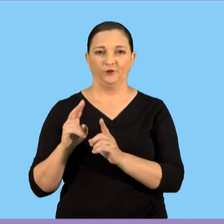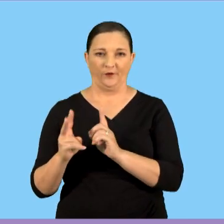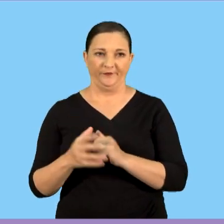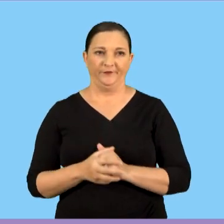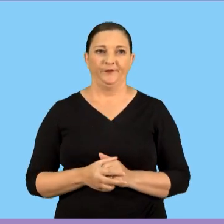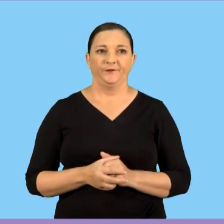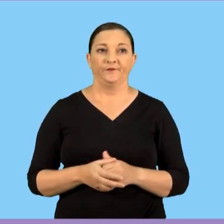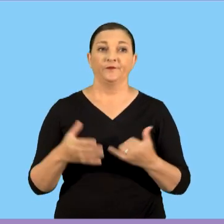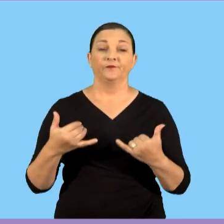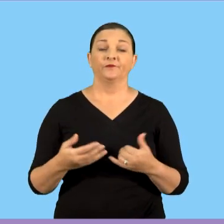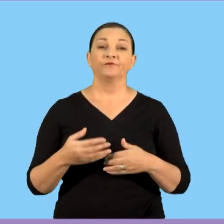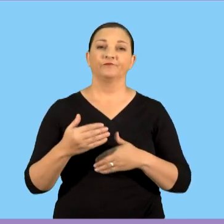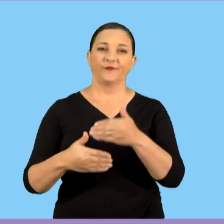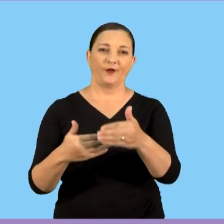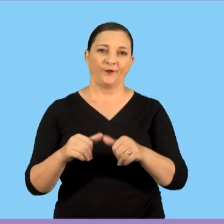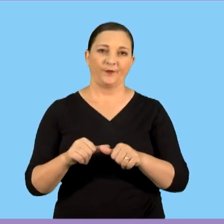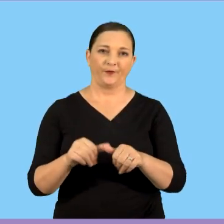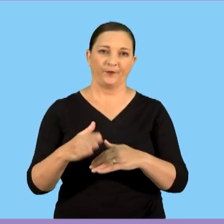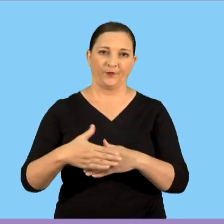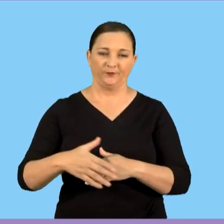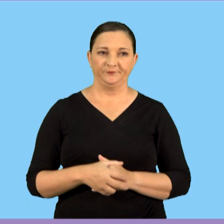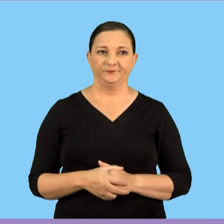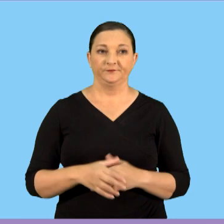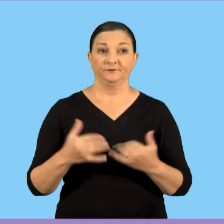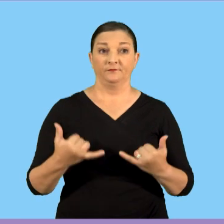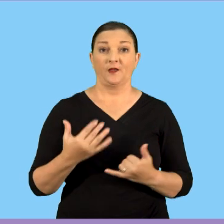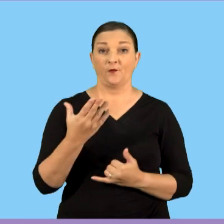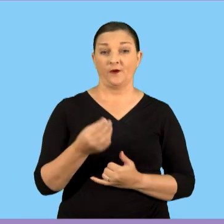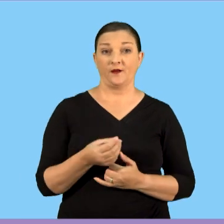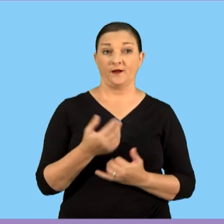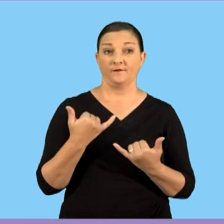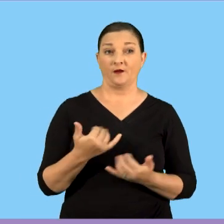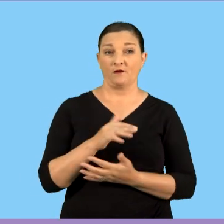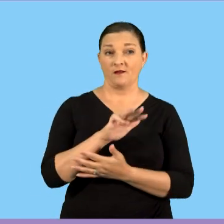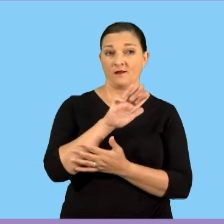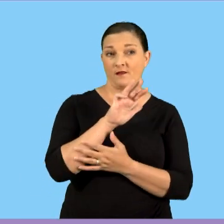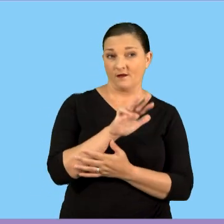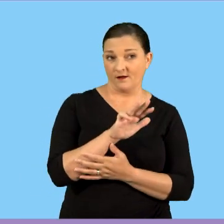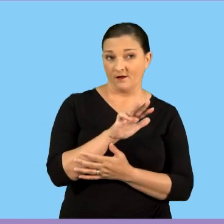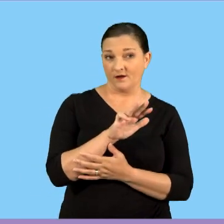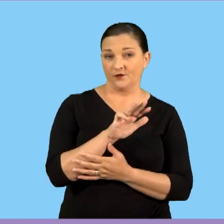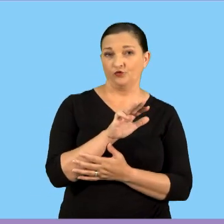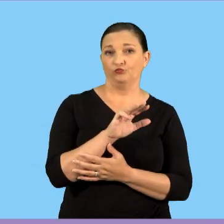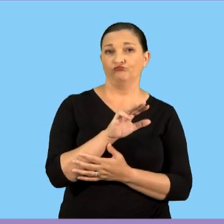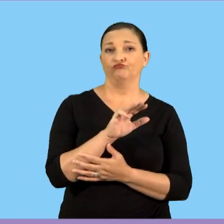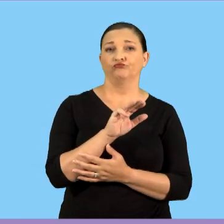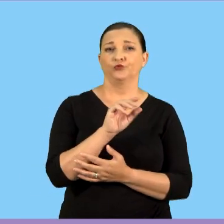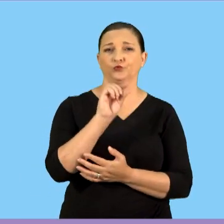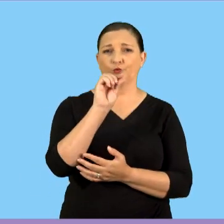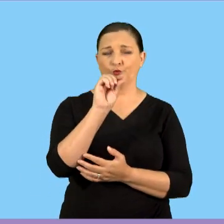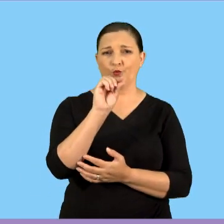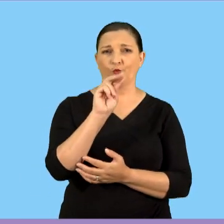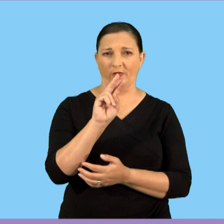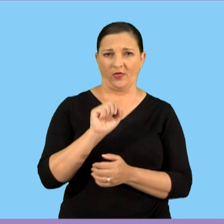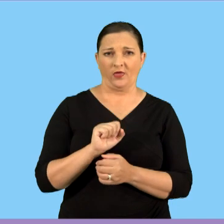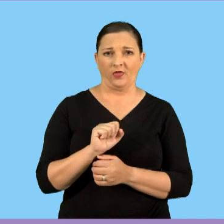Let's continue with more multiplication and division. Now we have 9 squared divided by a negative 3. Again, we are